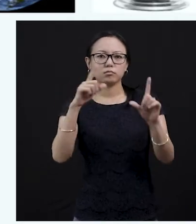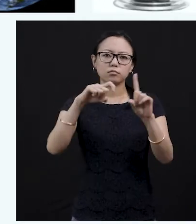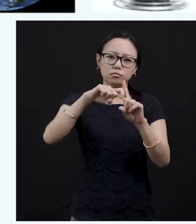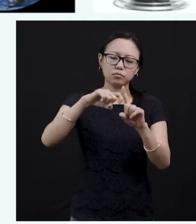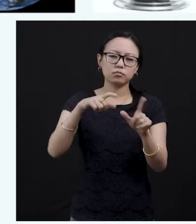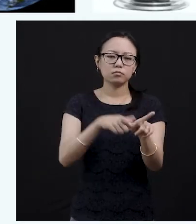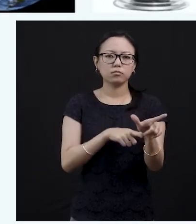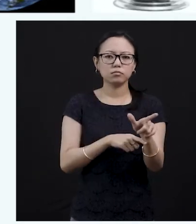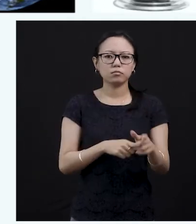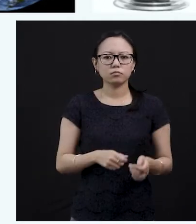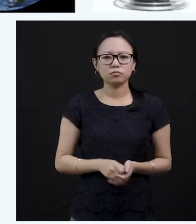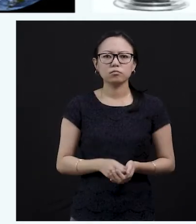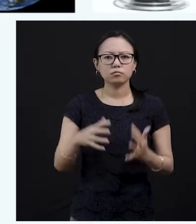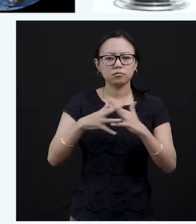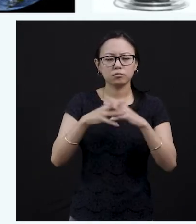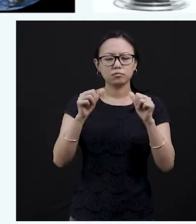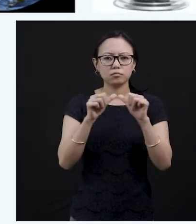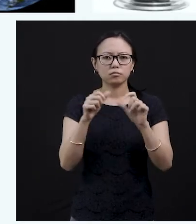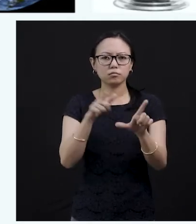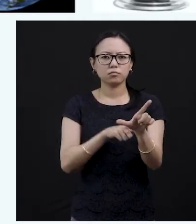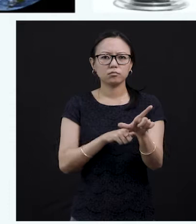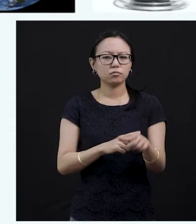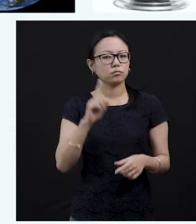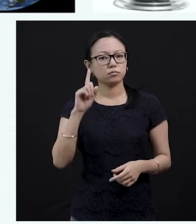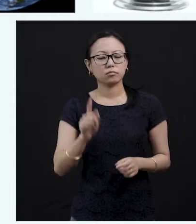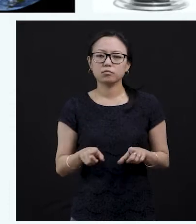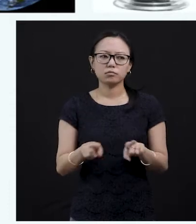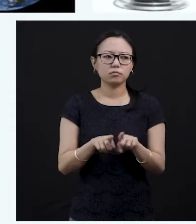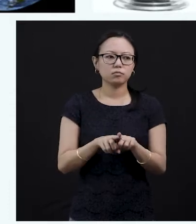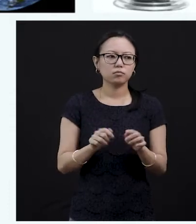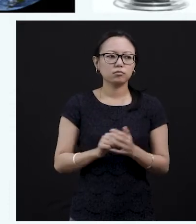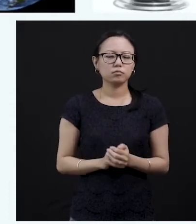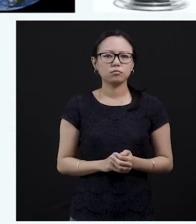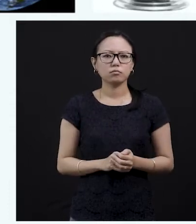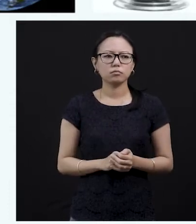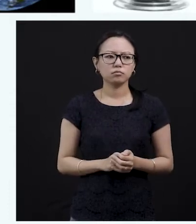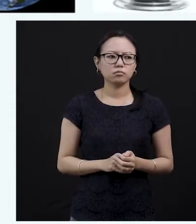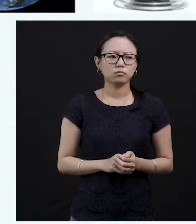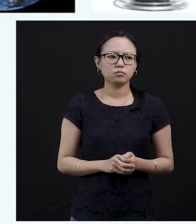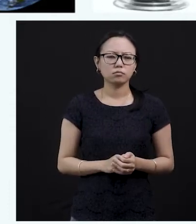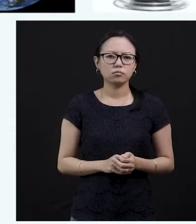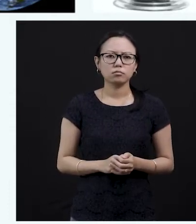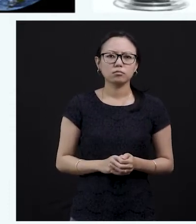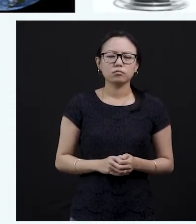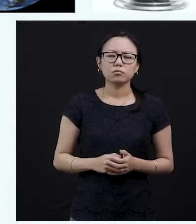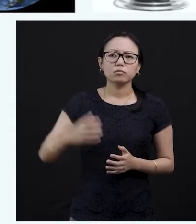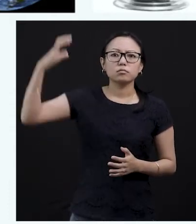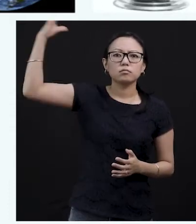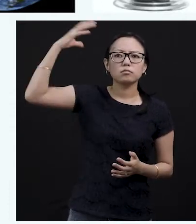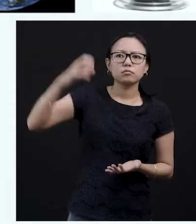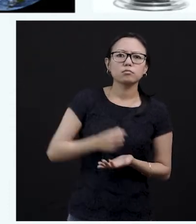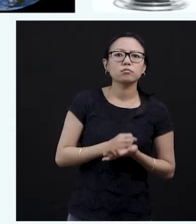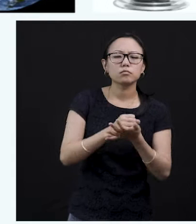gives light to the entire solar system, so we are able to have a view of all the planets. If there